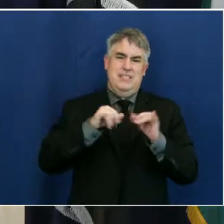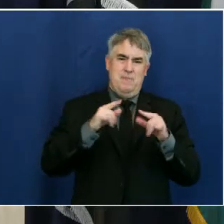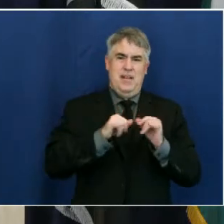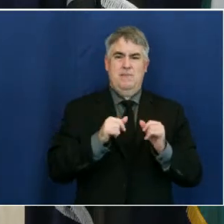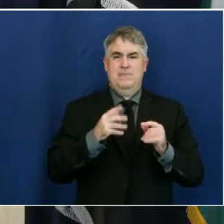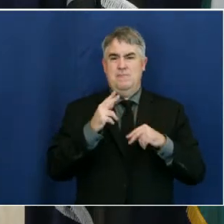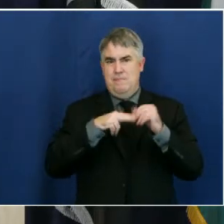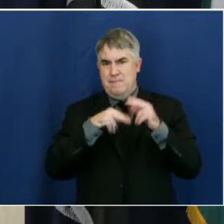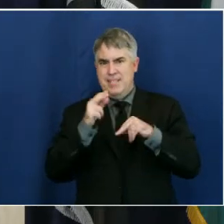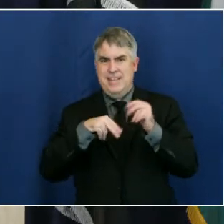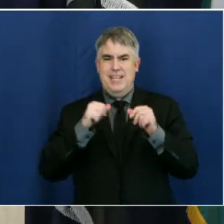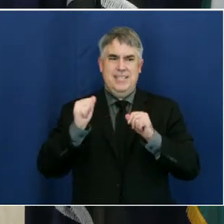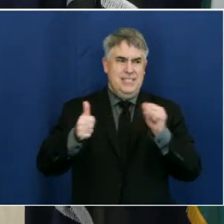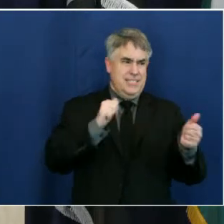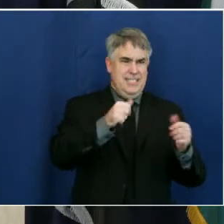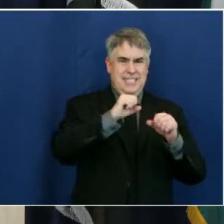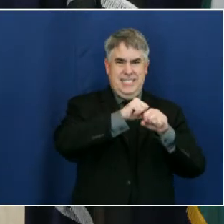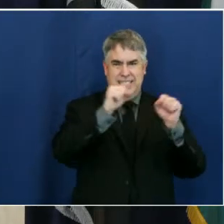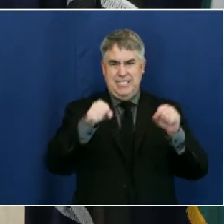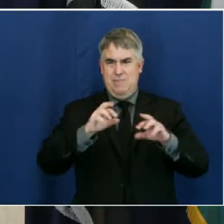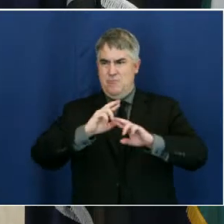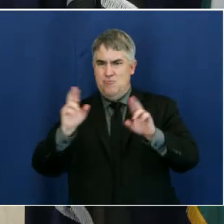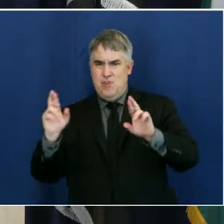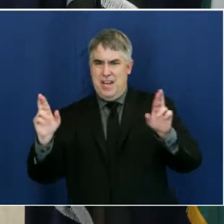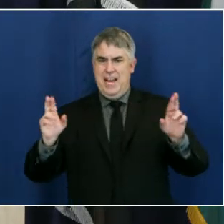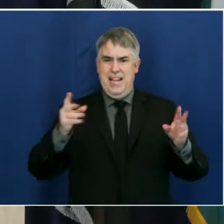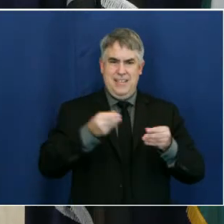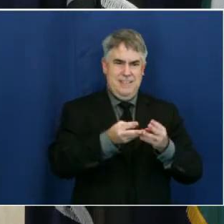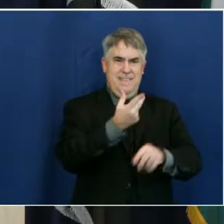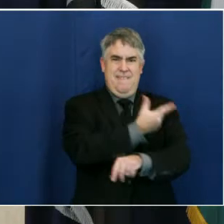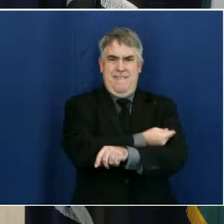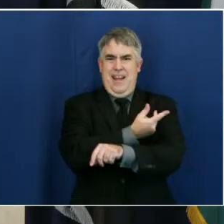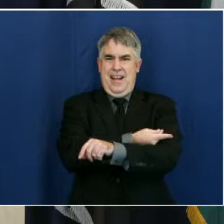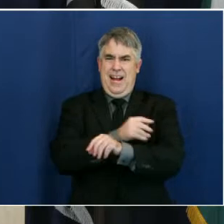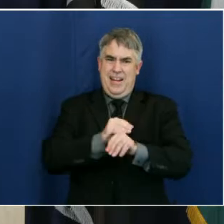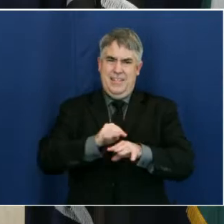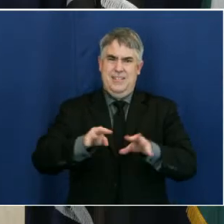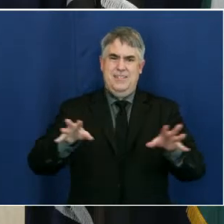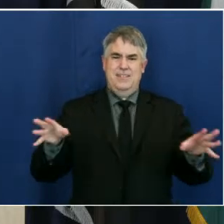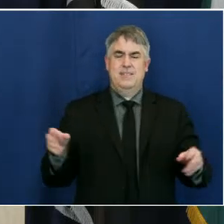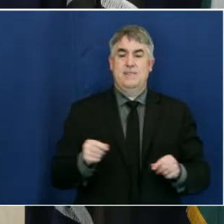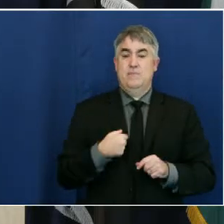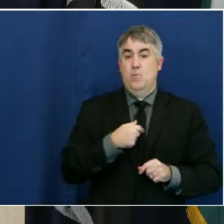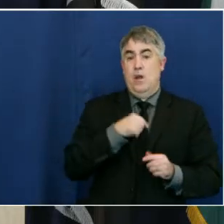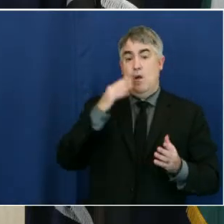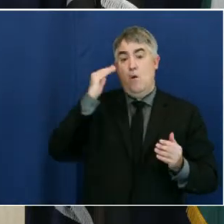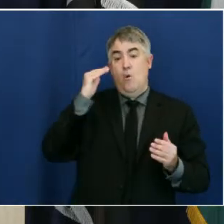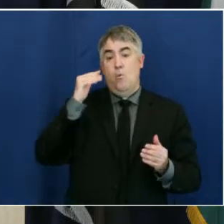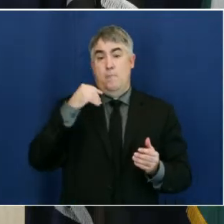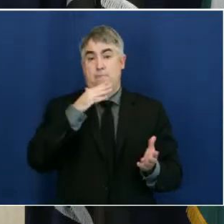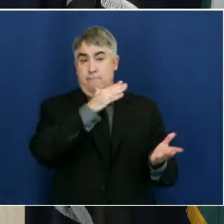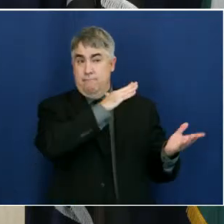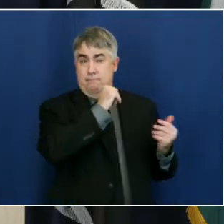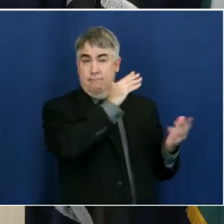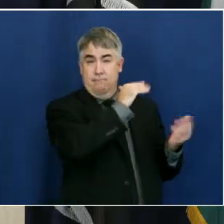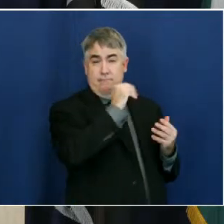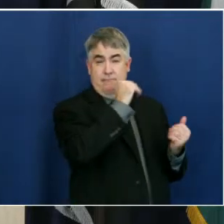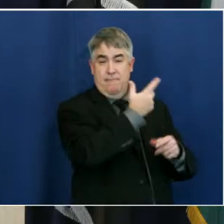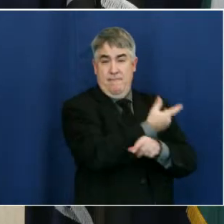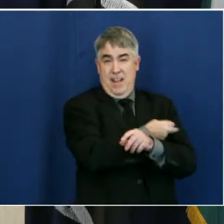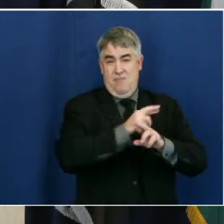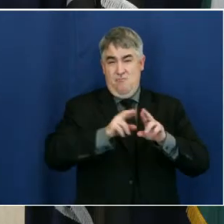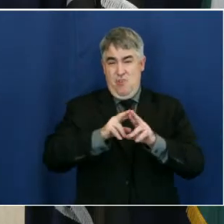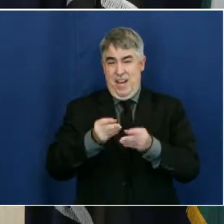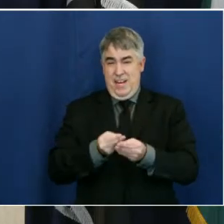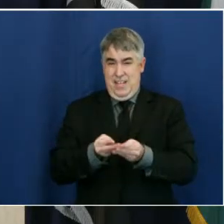infrastructure needed to administer vaccines. And we certainly hope that a steady supply of vaccines will be coming and hopefully coming on a